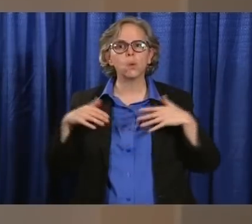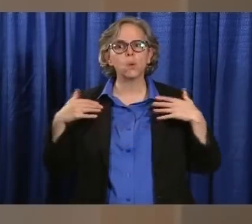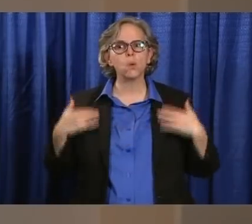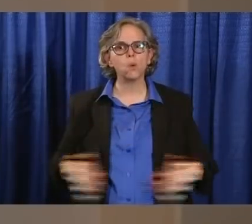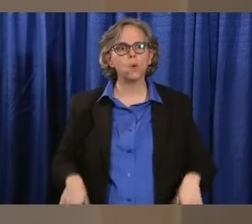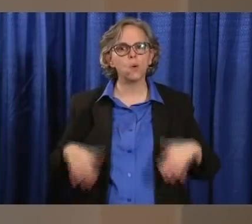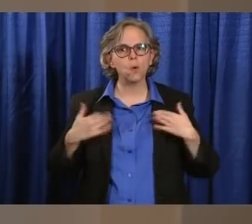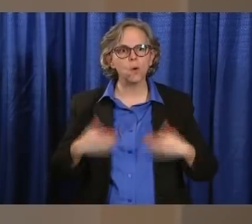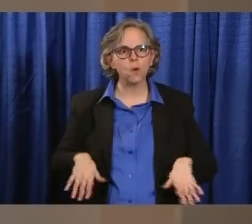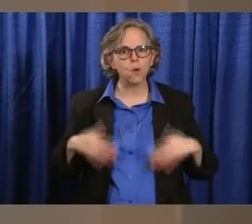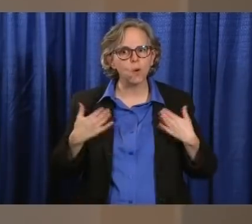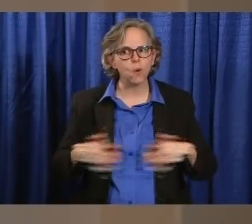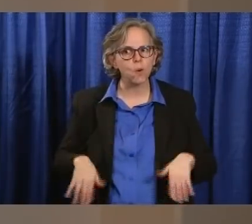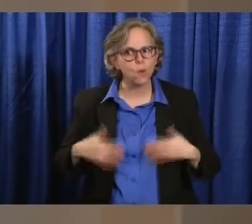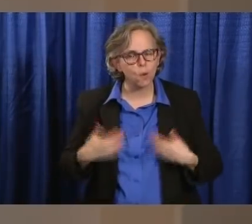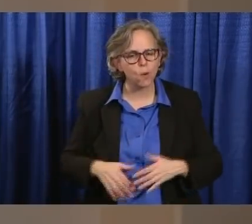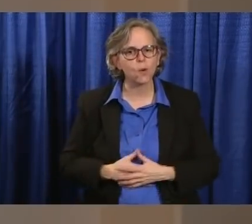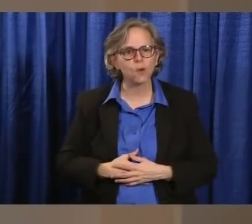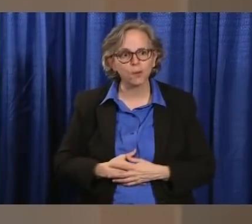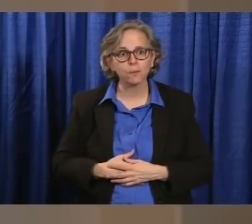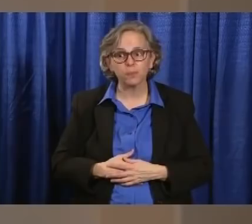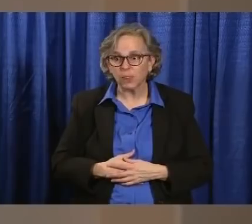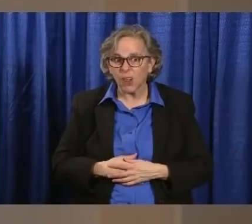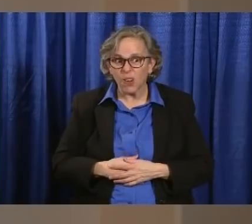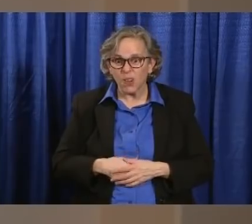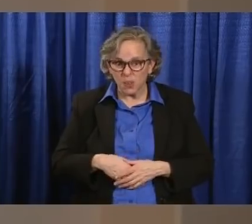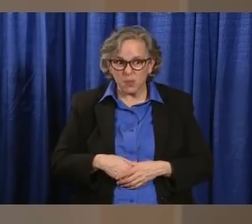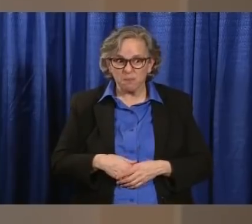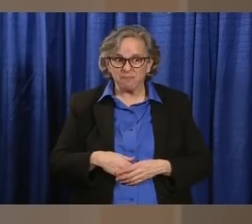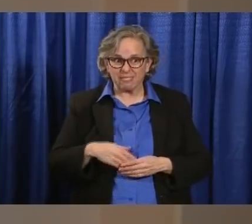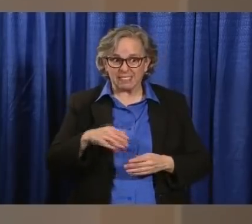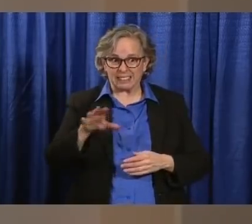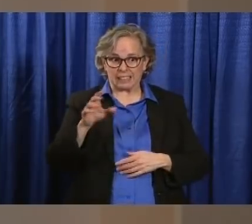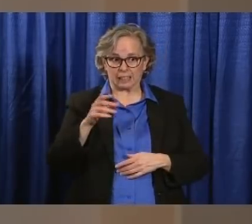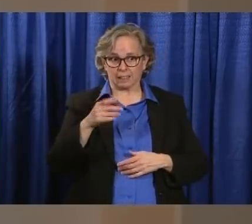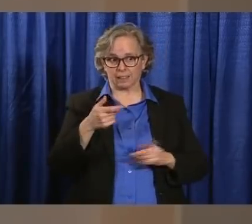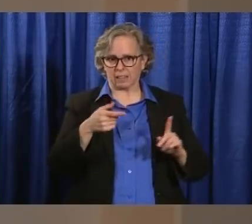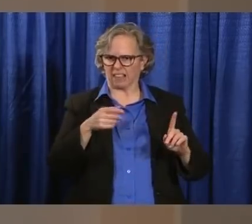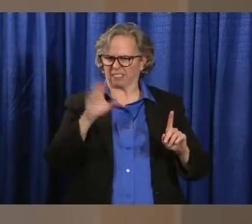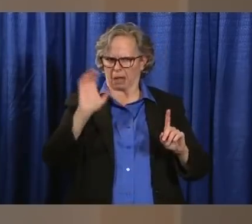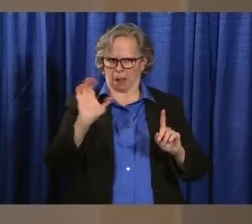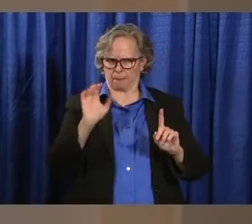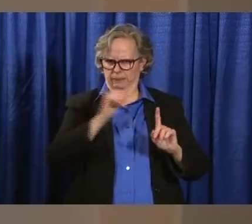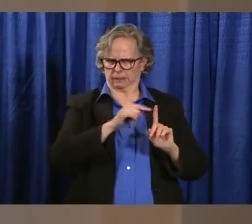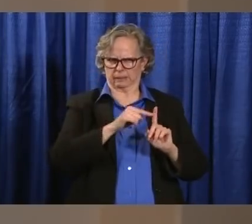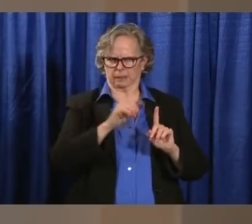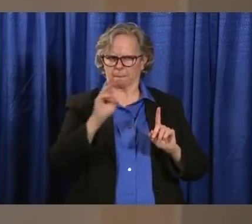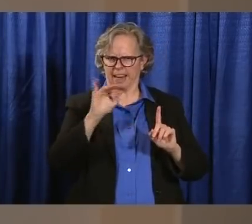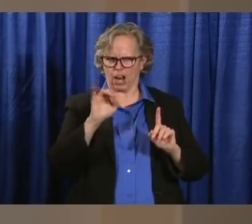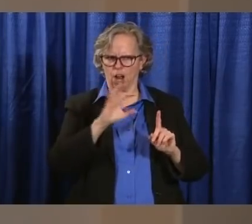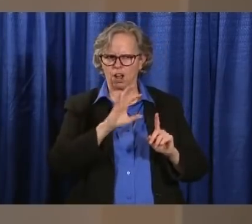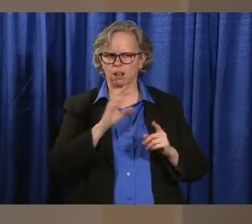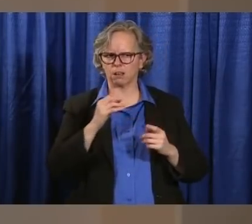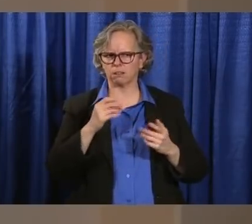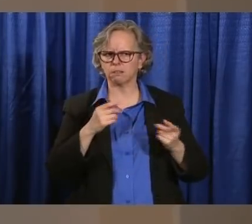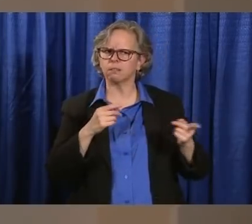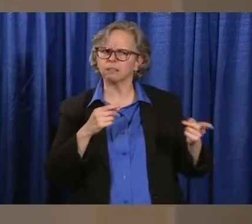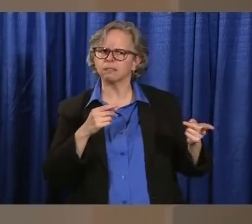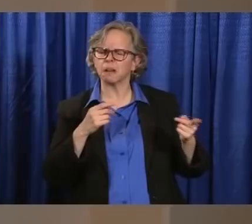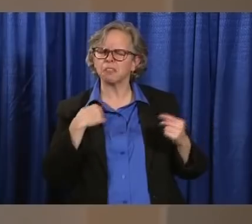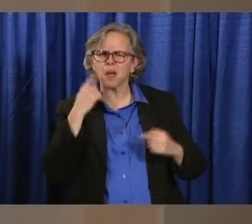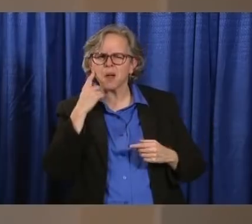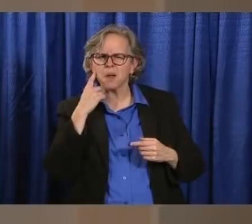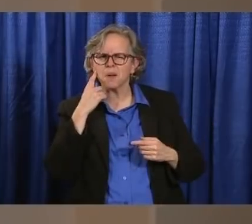were on with Columbus Mayor Andy Ginther, it reminded me of a phone call that I had with